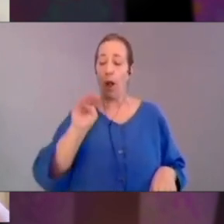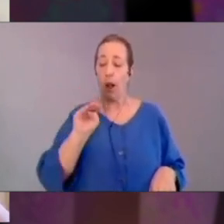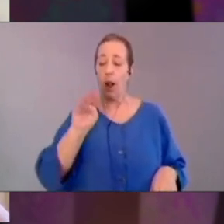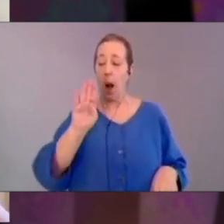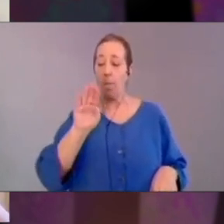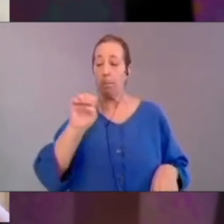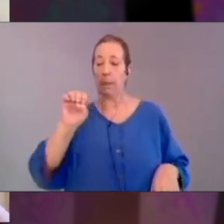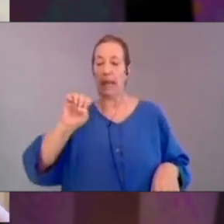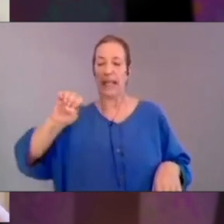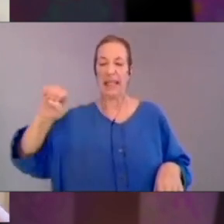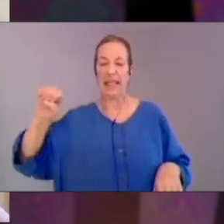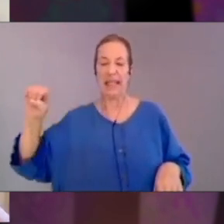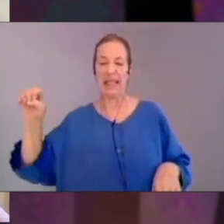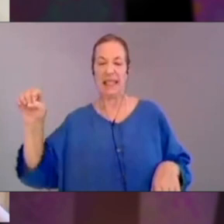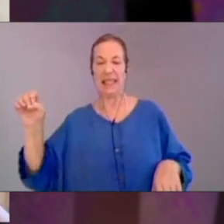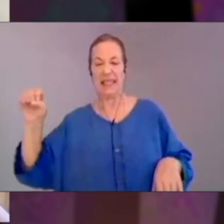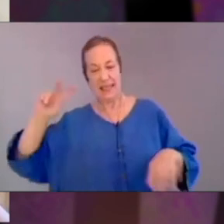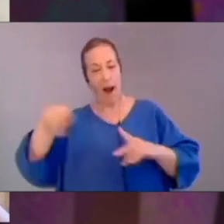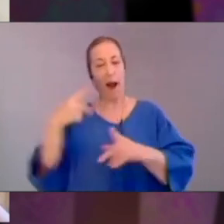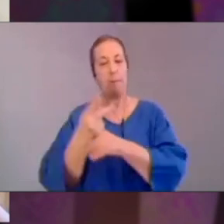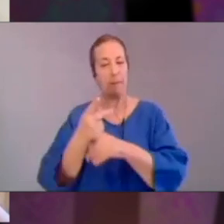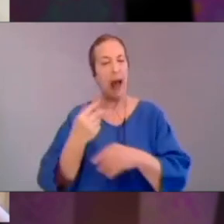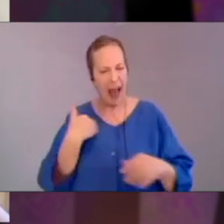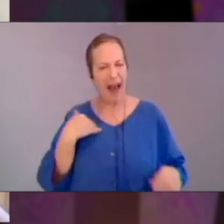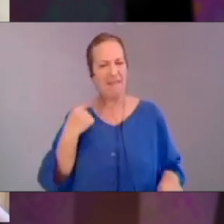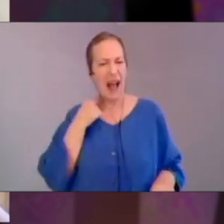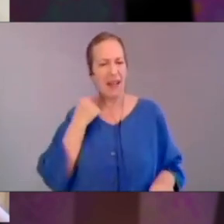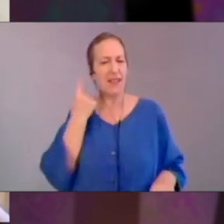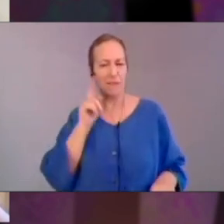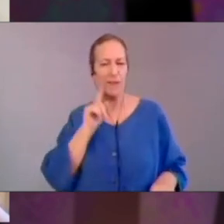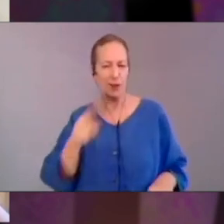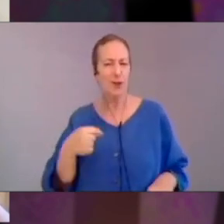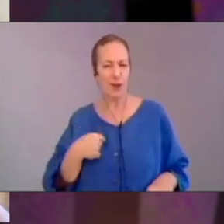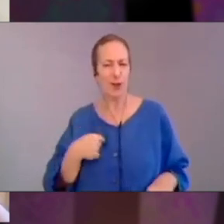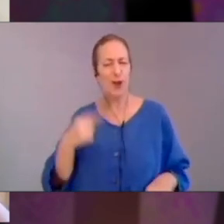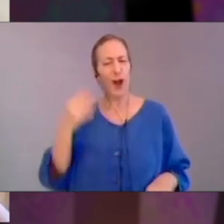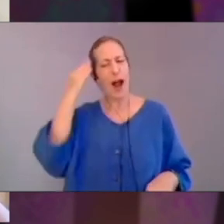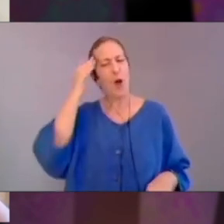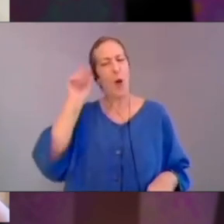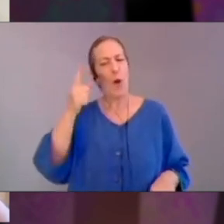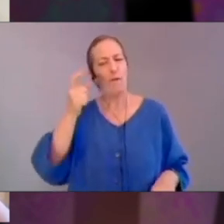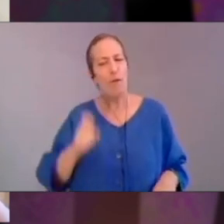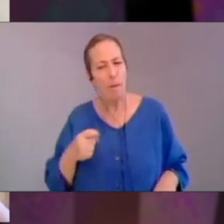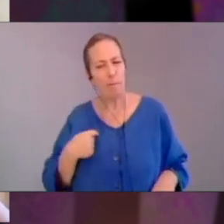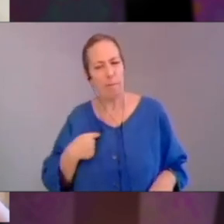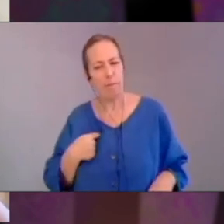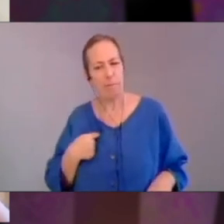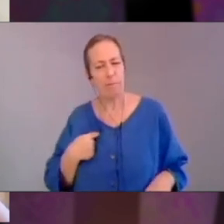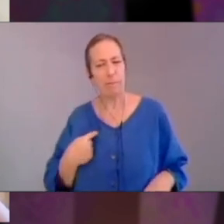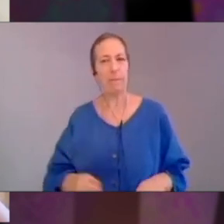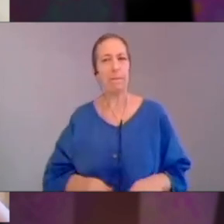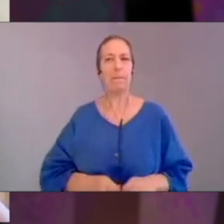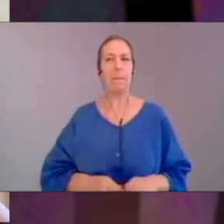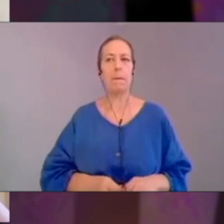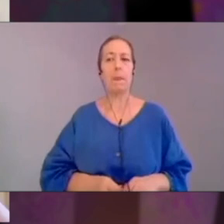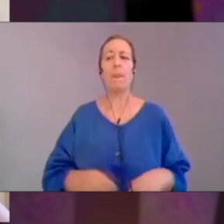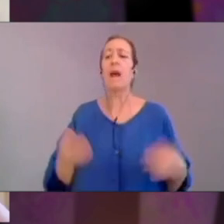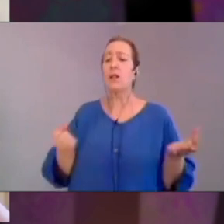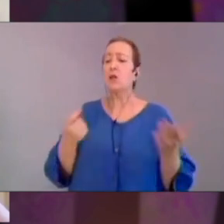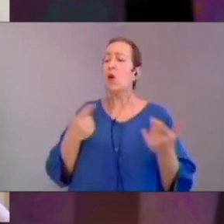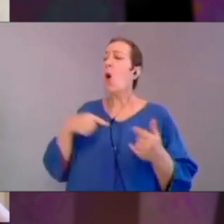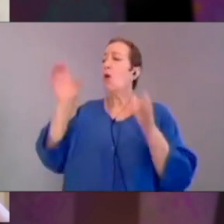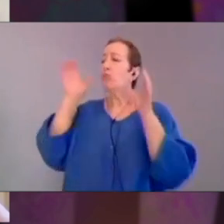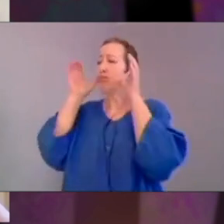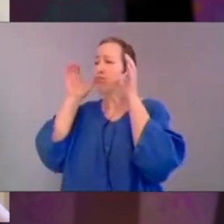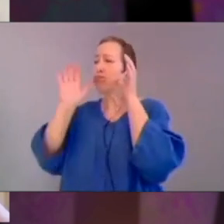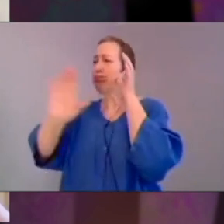but those folks telling me our stories and showing me the ways that they grew up and their parents